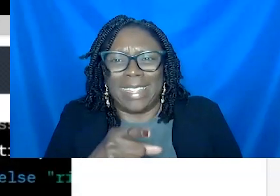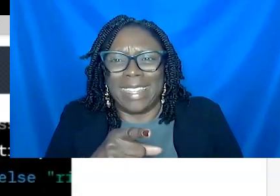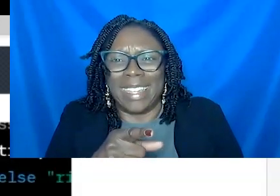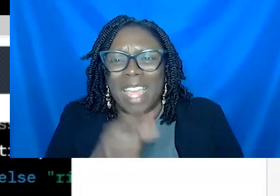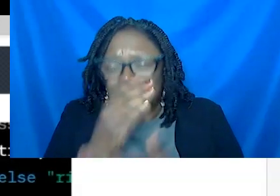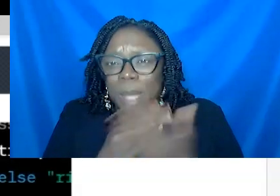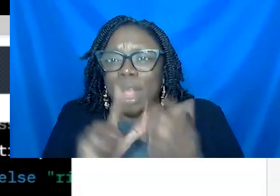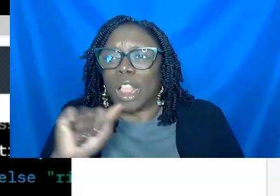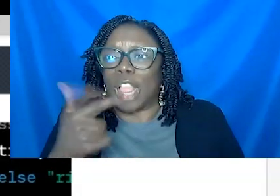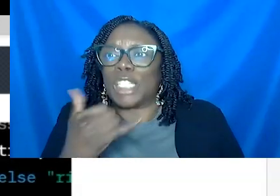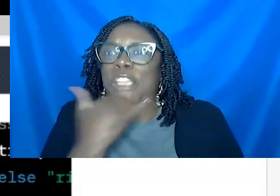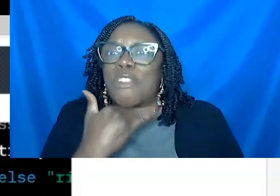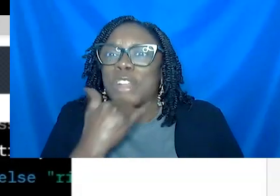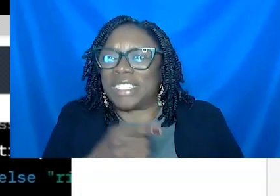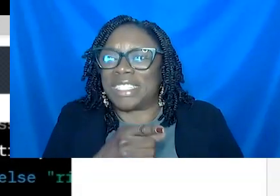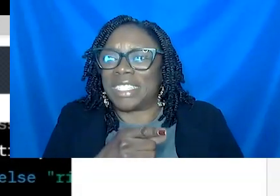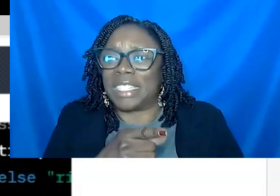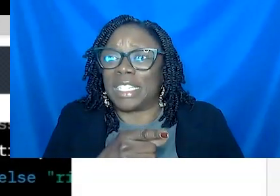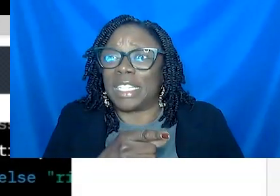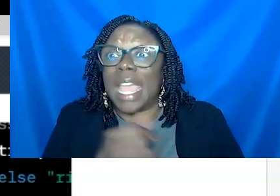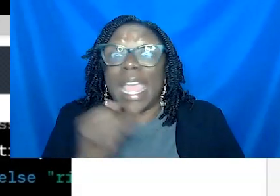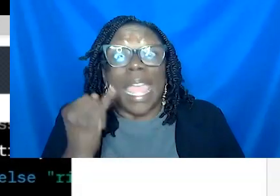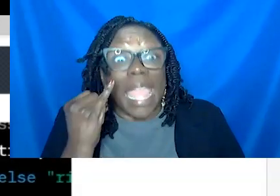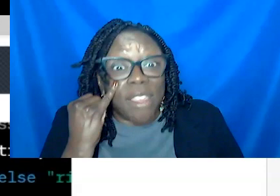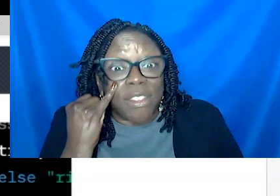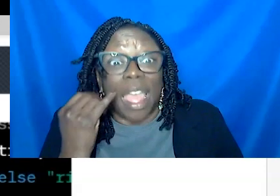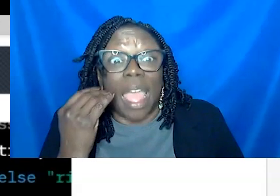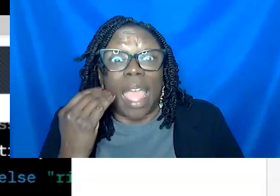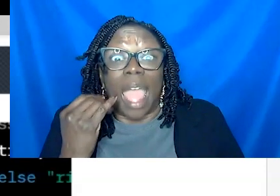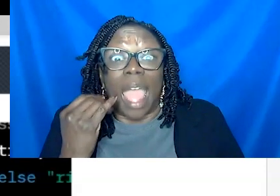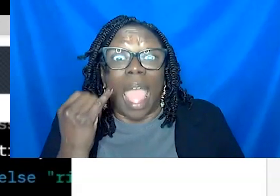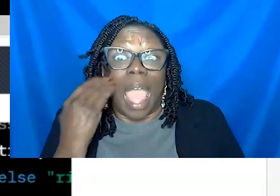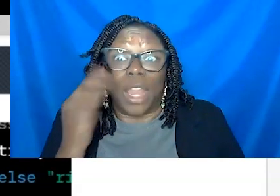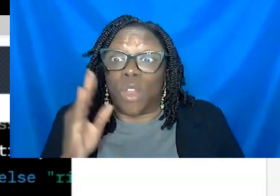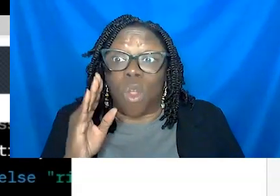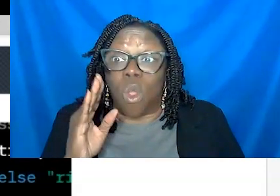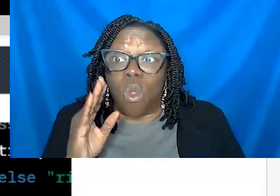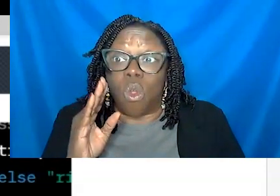errors. So had I not known like exactly how 9:30 the next